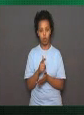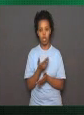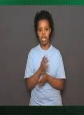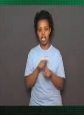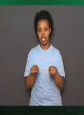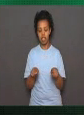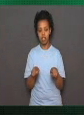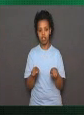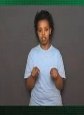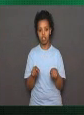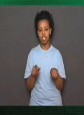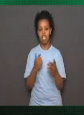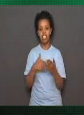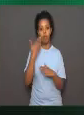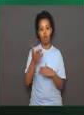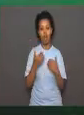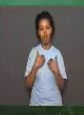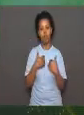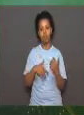often form soon thereafter.